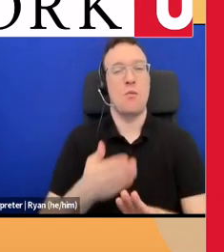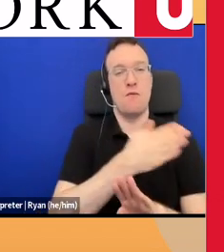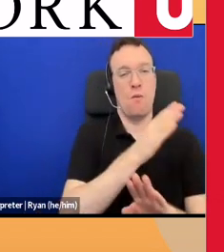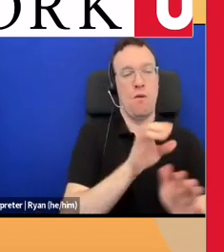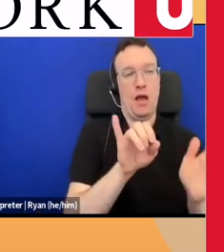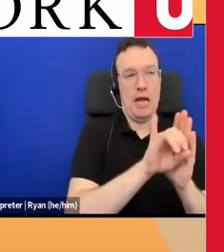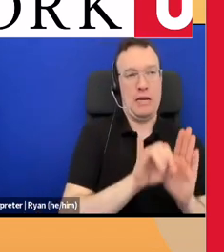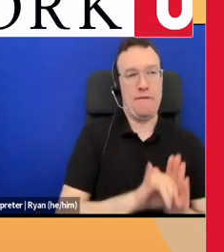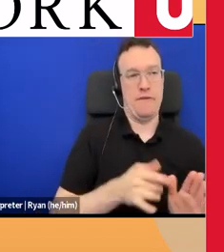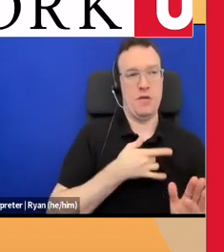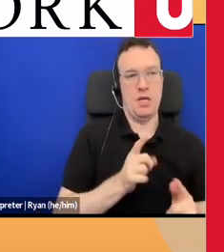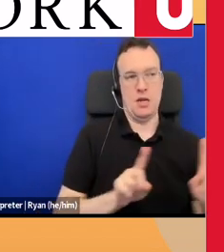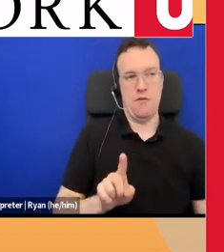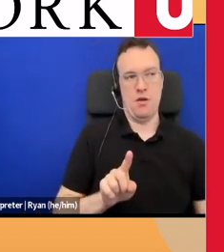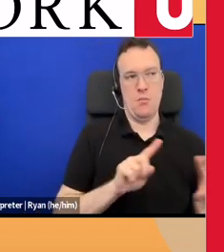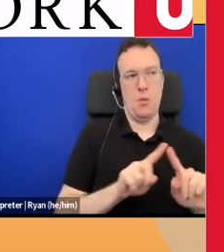identifications.